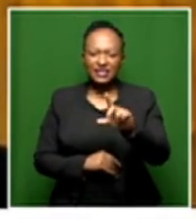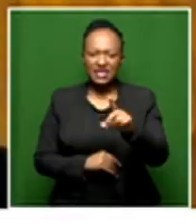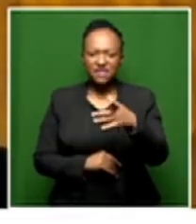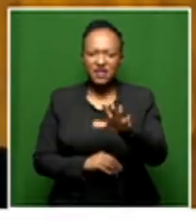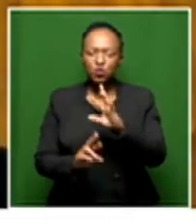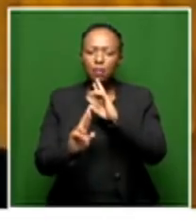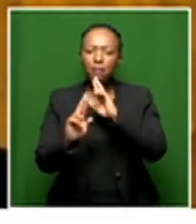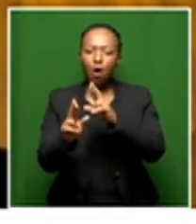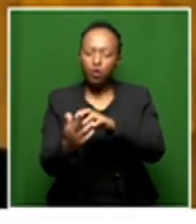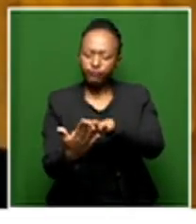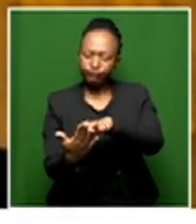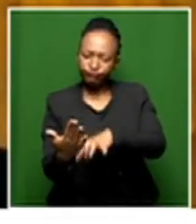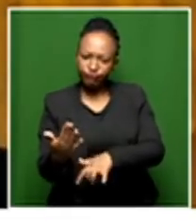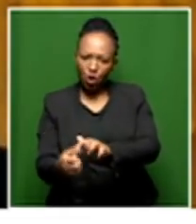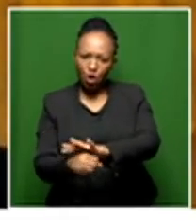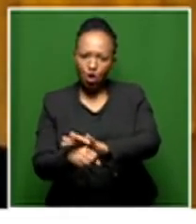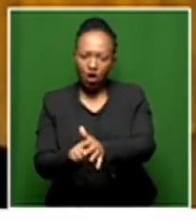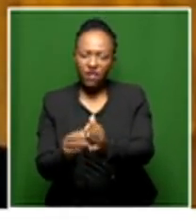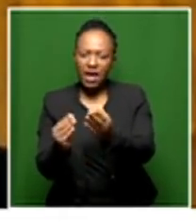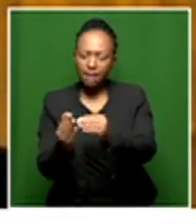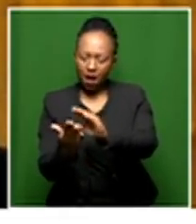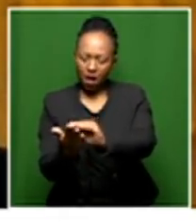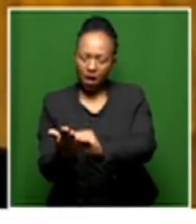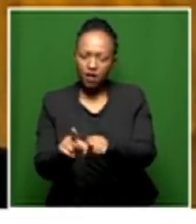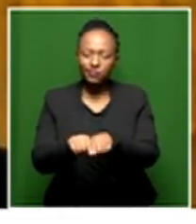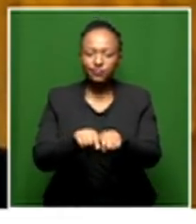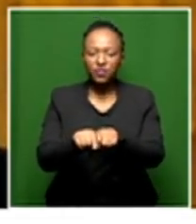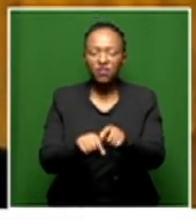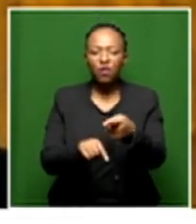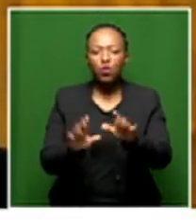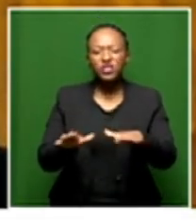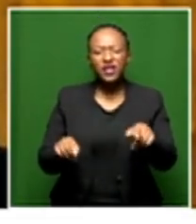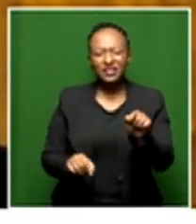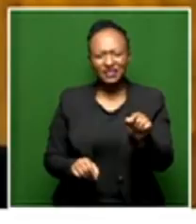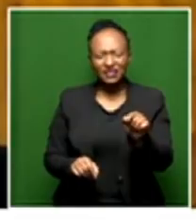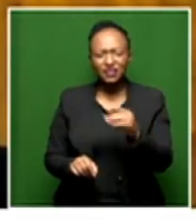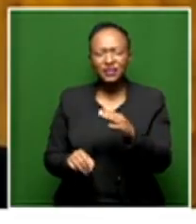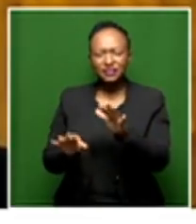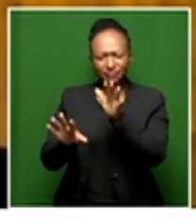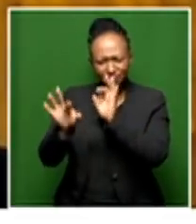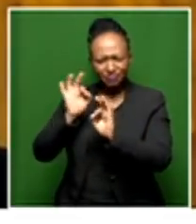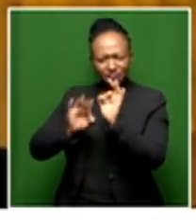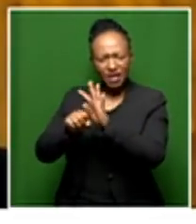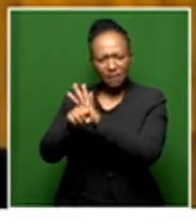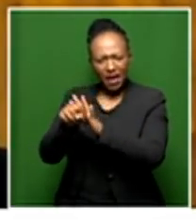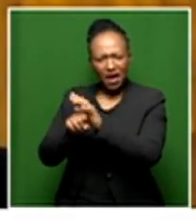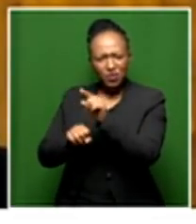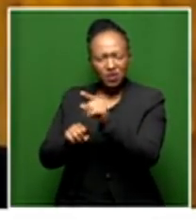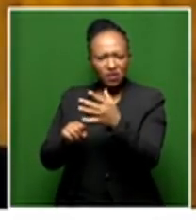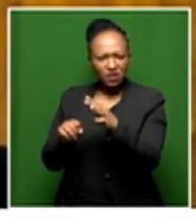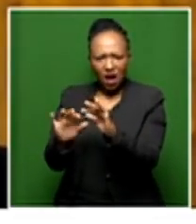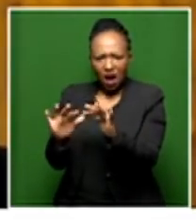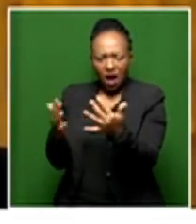of infections and testing in children. Perhaps you want to give us just a broad outline of how things are